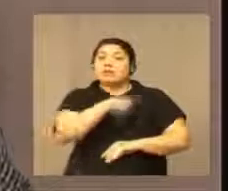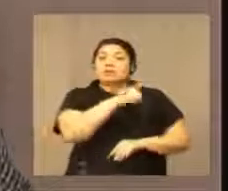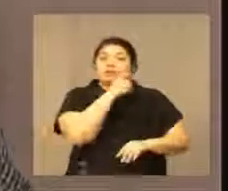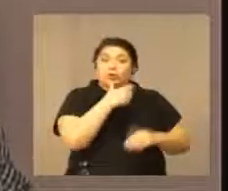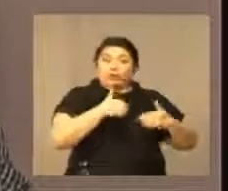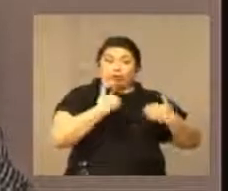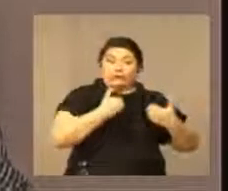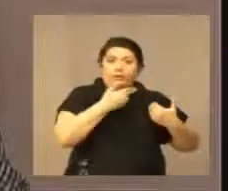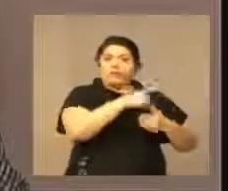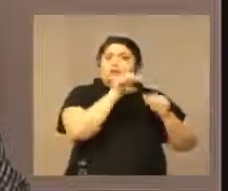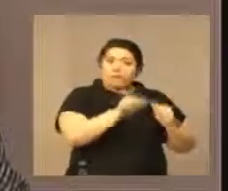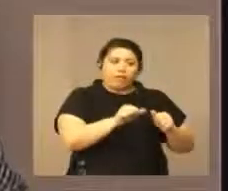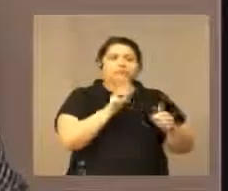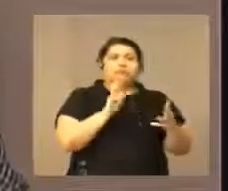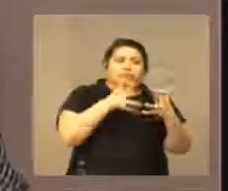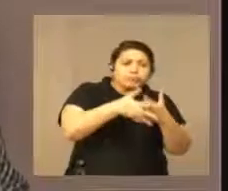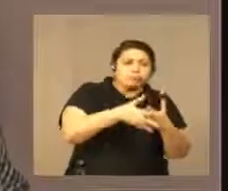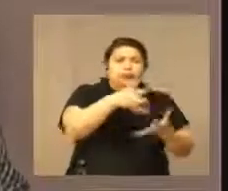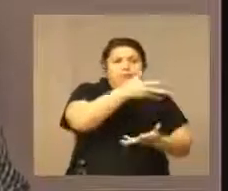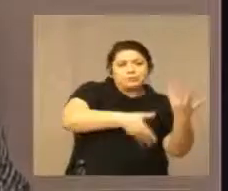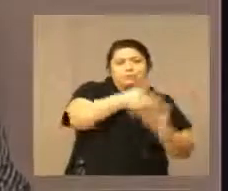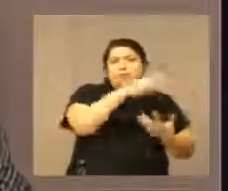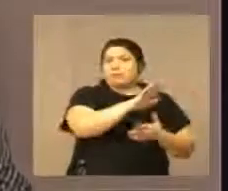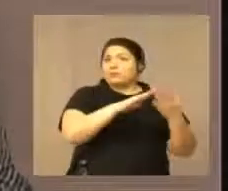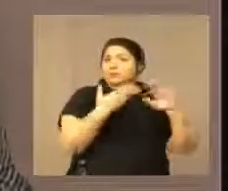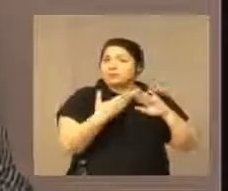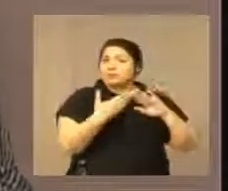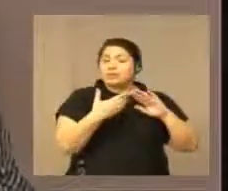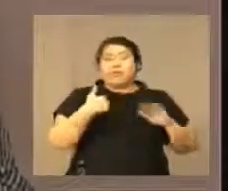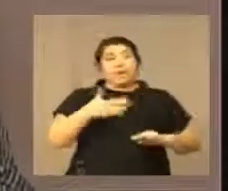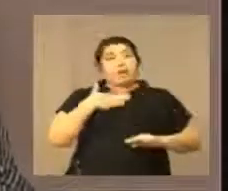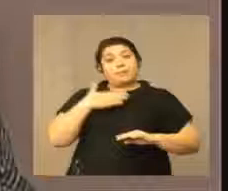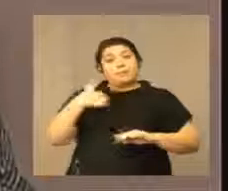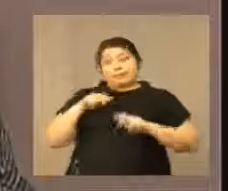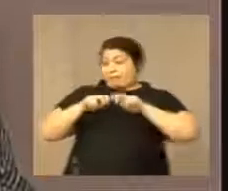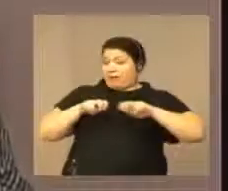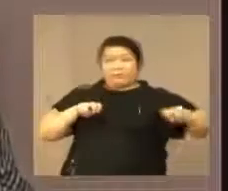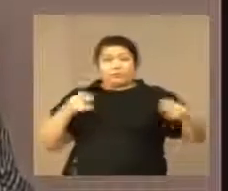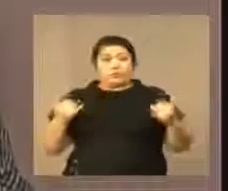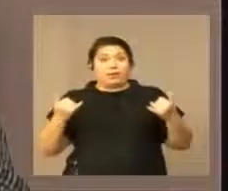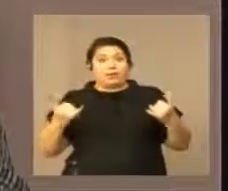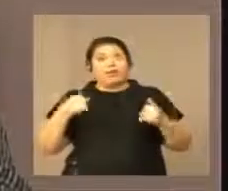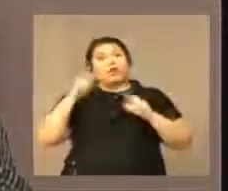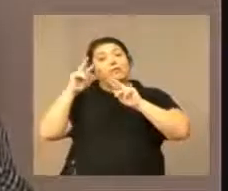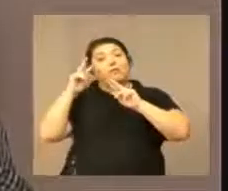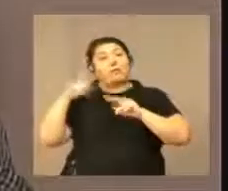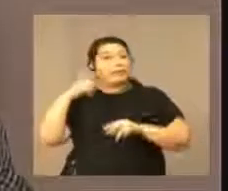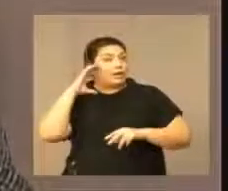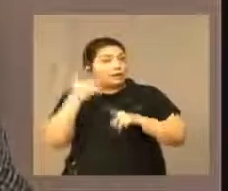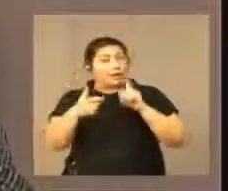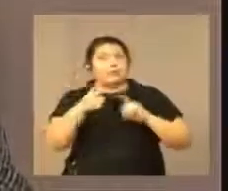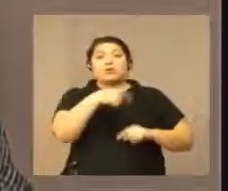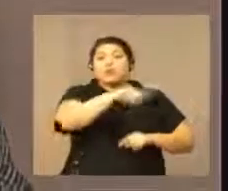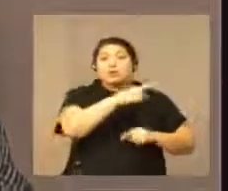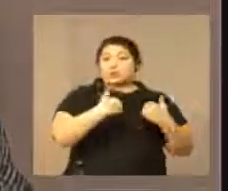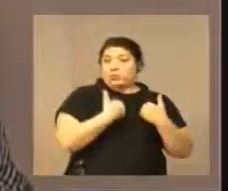fully participate in their communities. I am happy that I'm participating on this panel today, and I look forward to hearing from First Nations